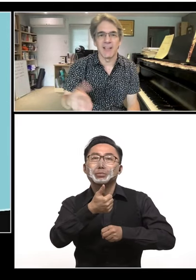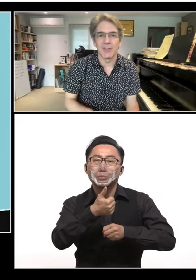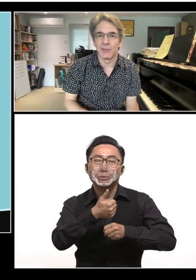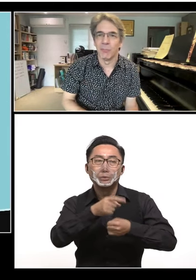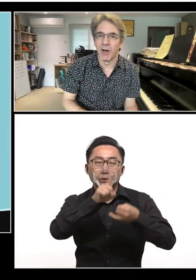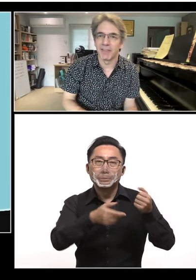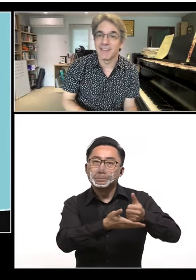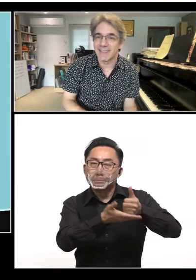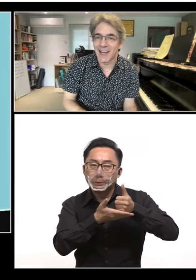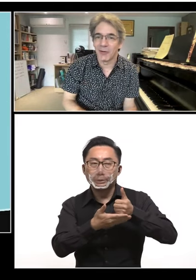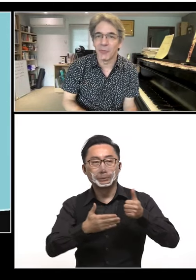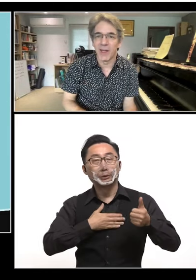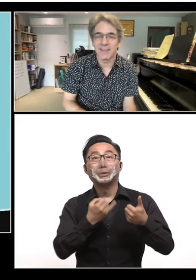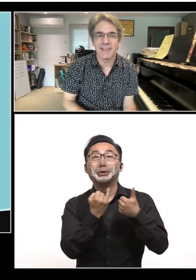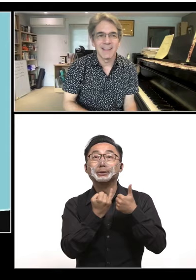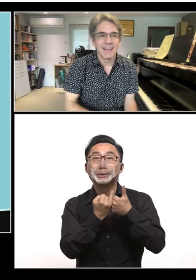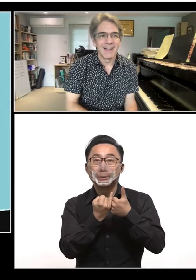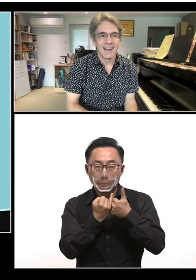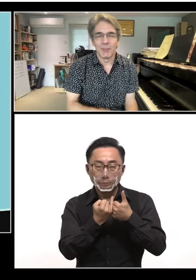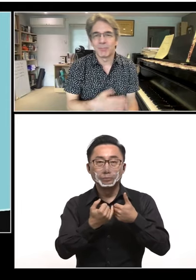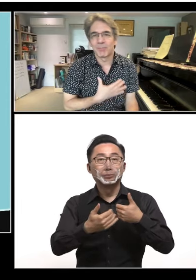try lessons for a month and see how it went.